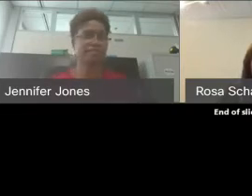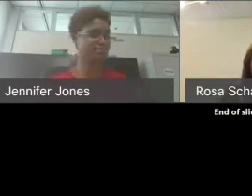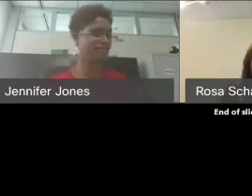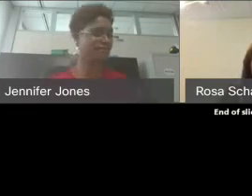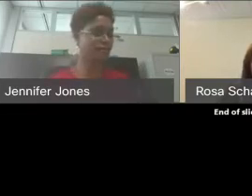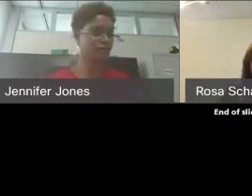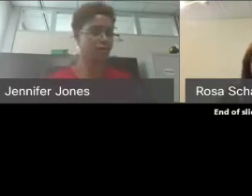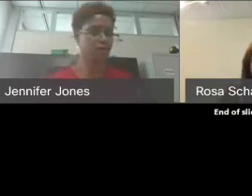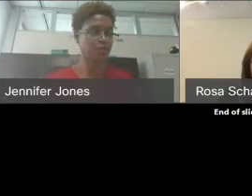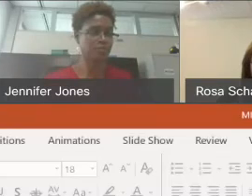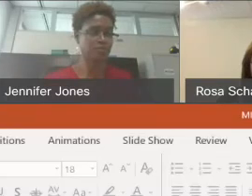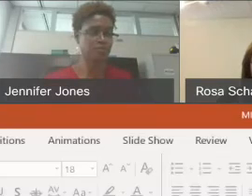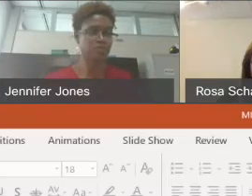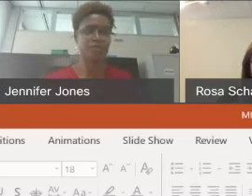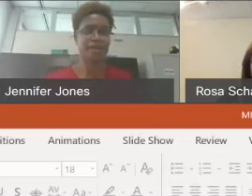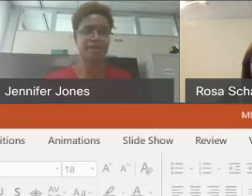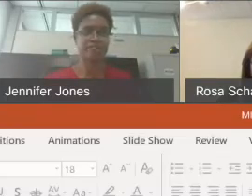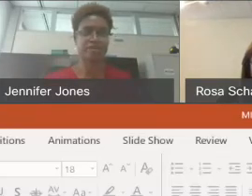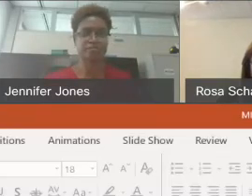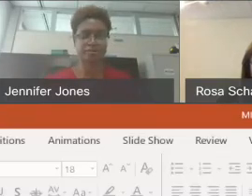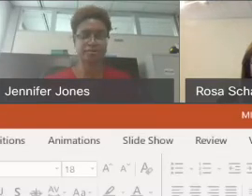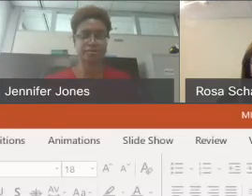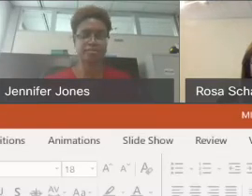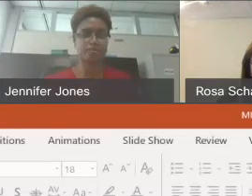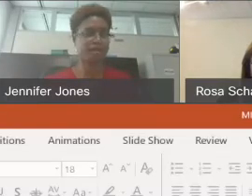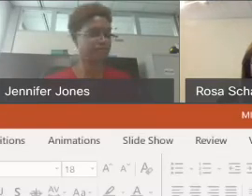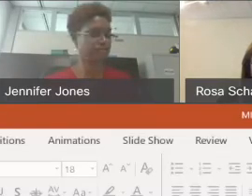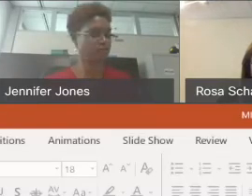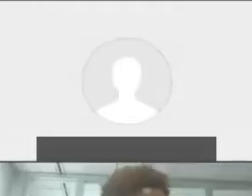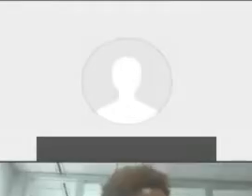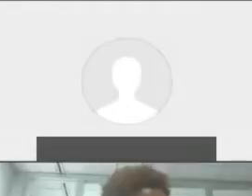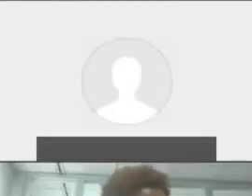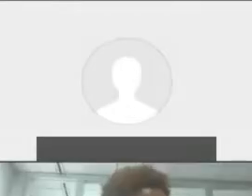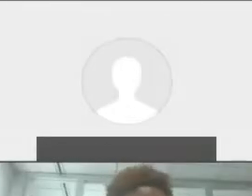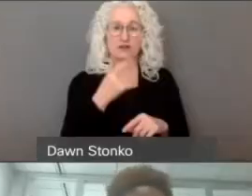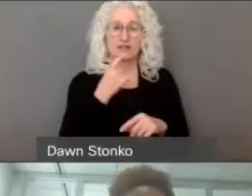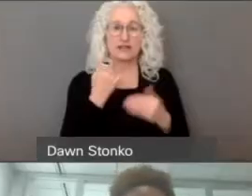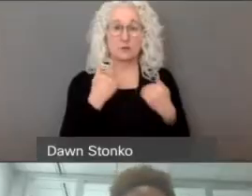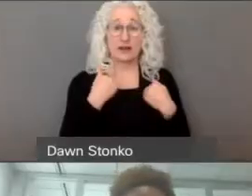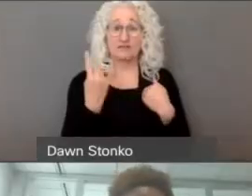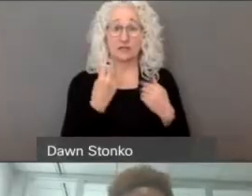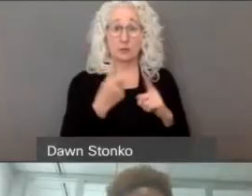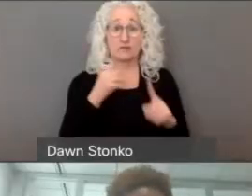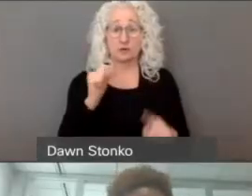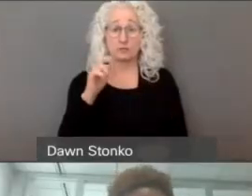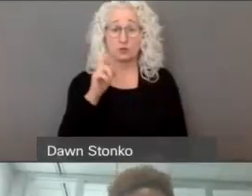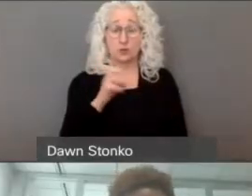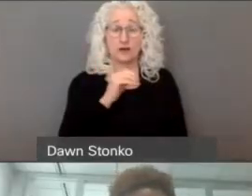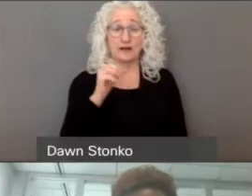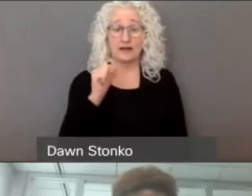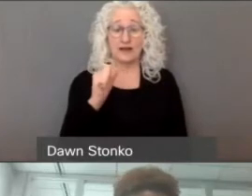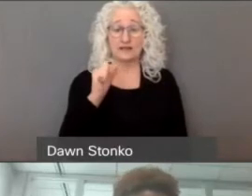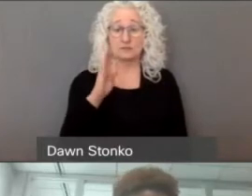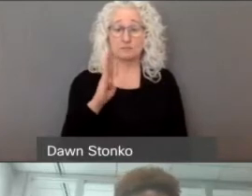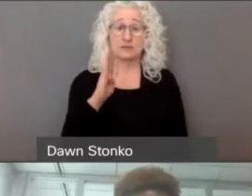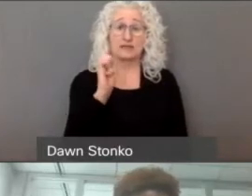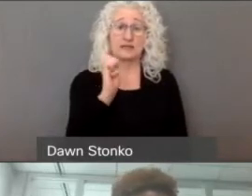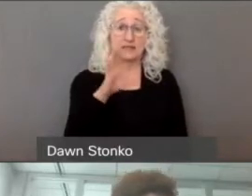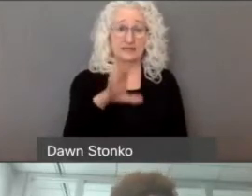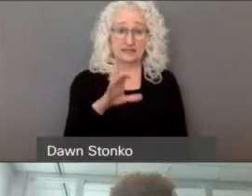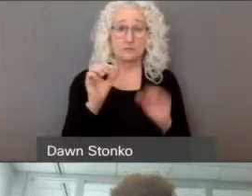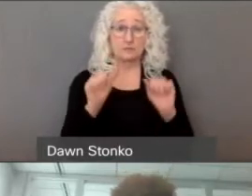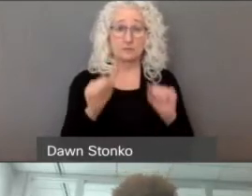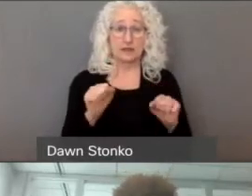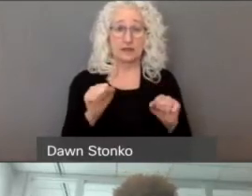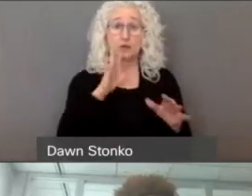Okay, thanks, Larry. So we have, as Larry said, we have someone from SCORE and SBDC available to talk to us about the services